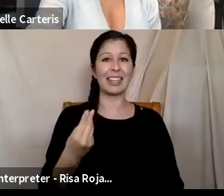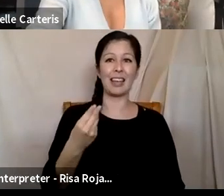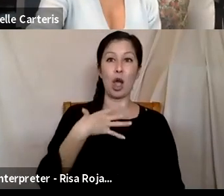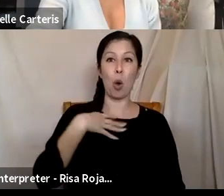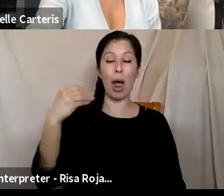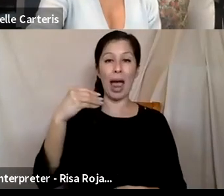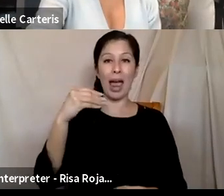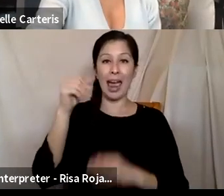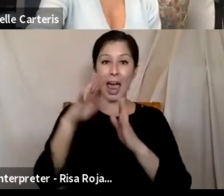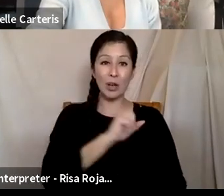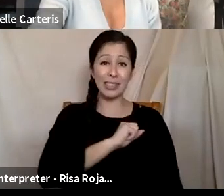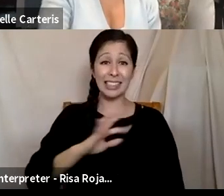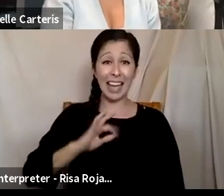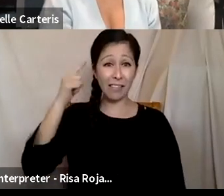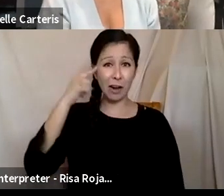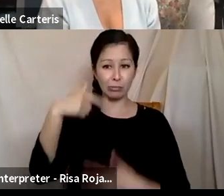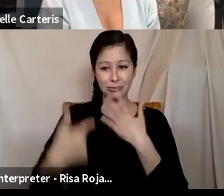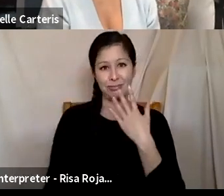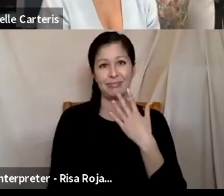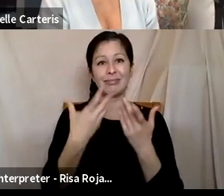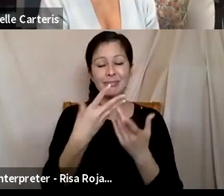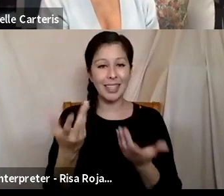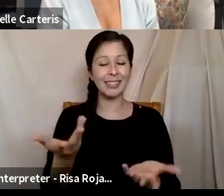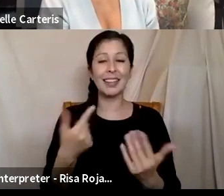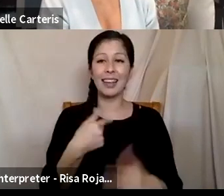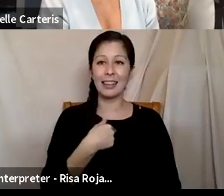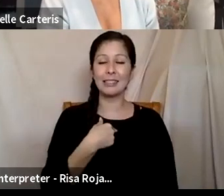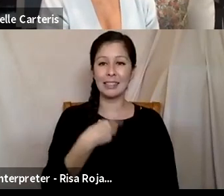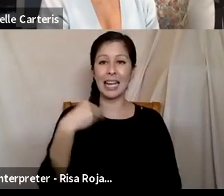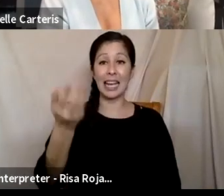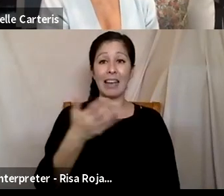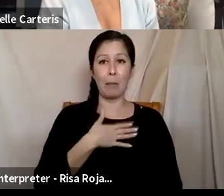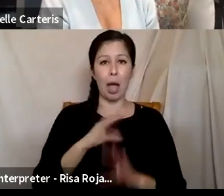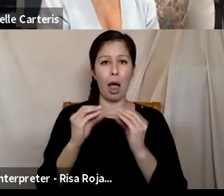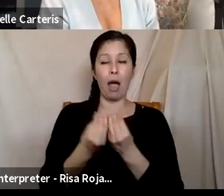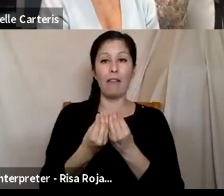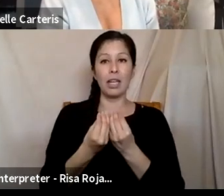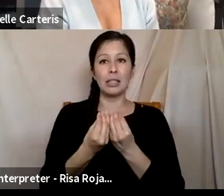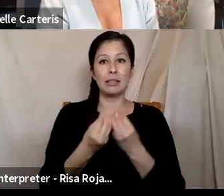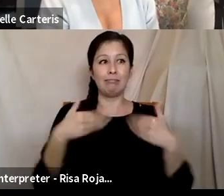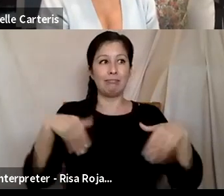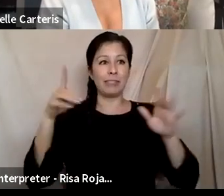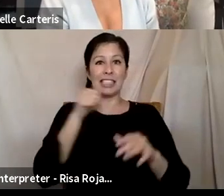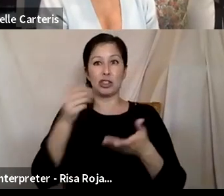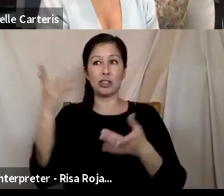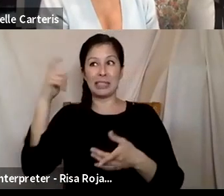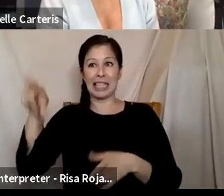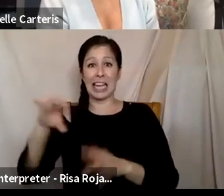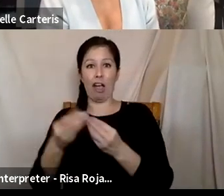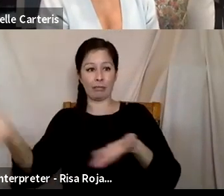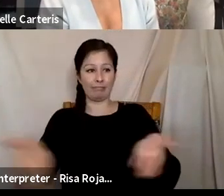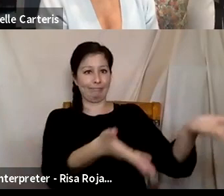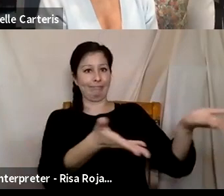House staff and all the things. And I gave my office up to the Secret Service because they needed an office. And